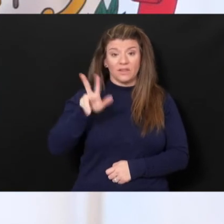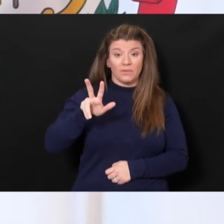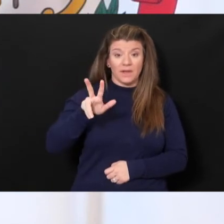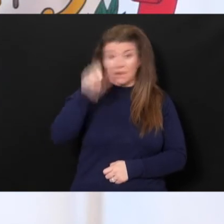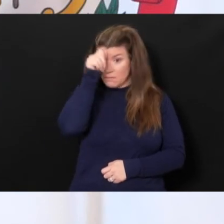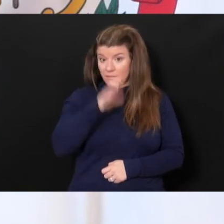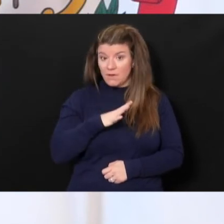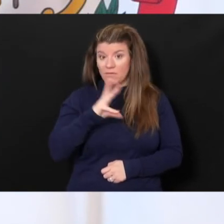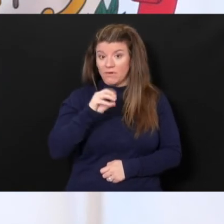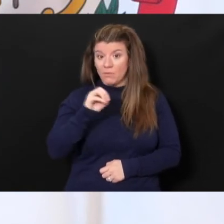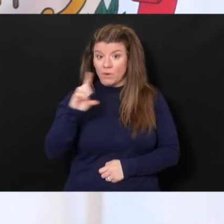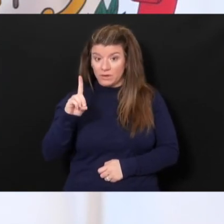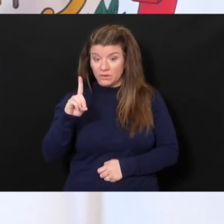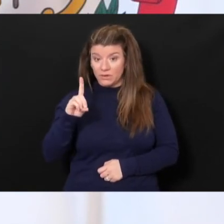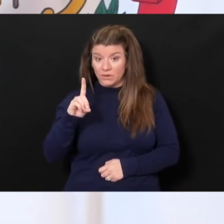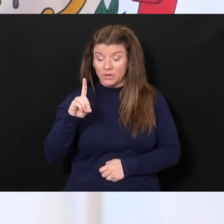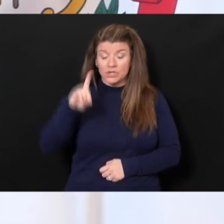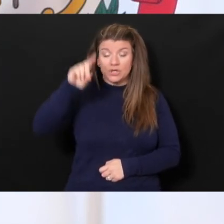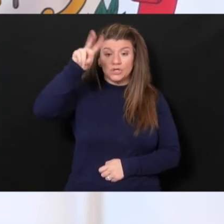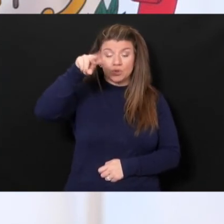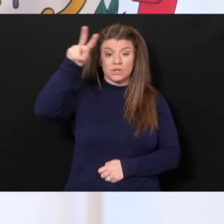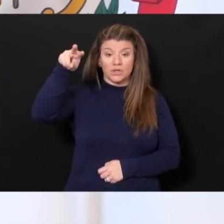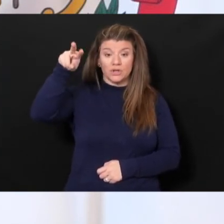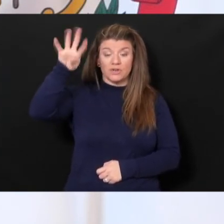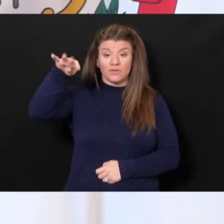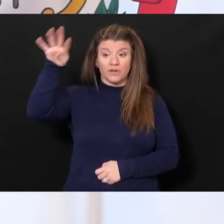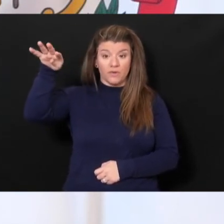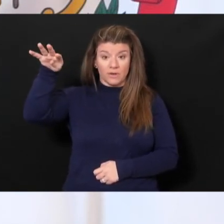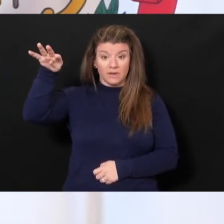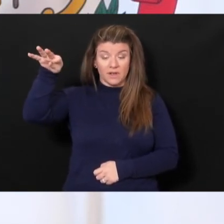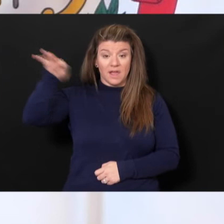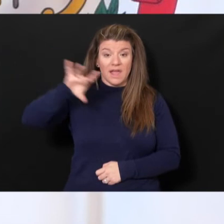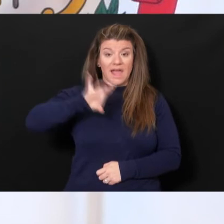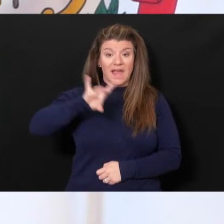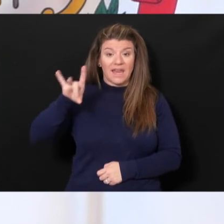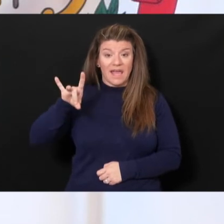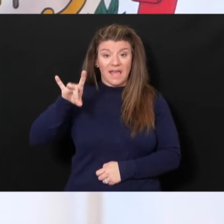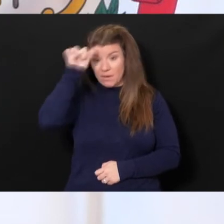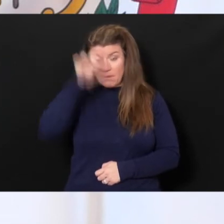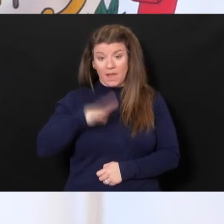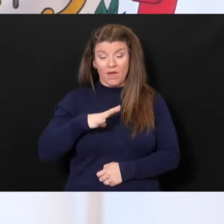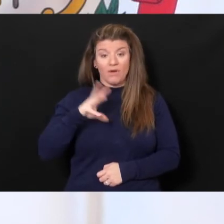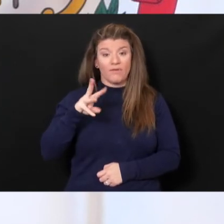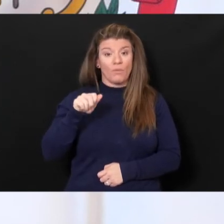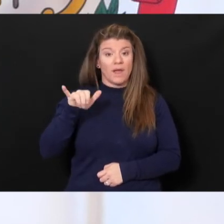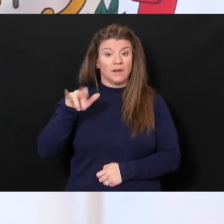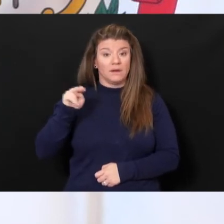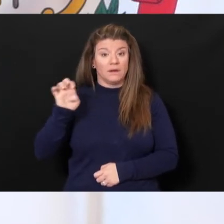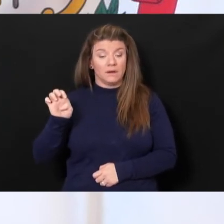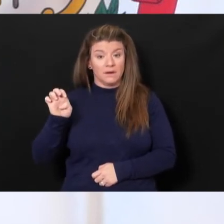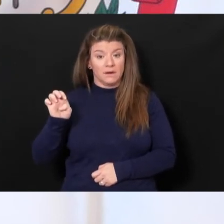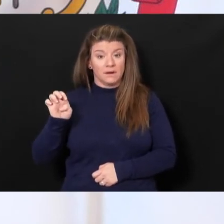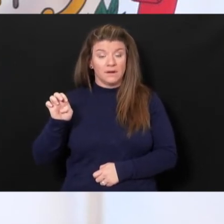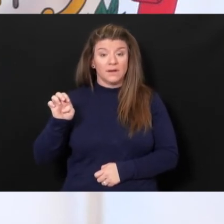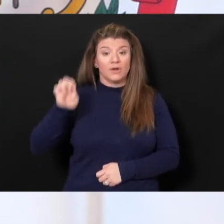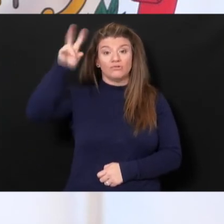male from Wood County. Our 2,244th death is an 88-year-old male from Wayne County.